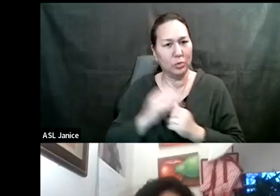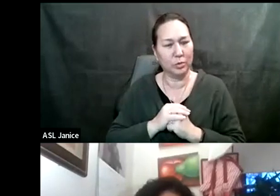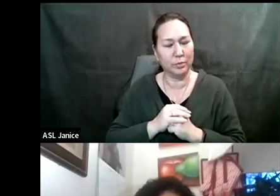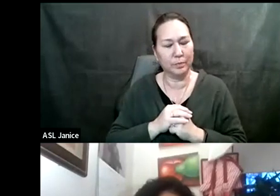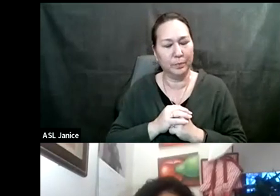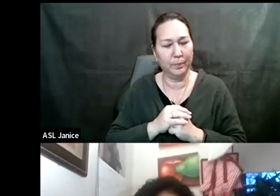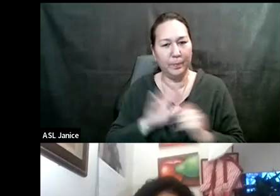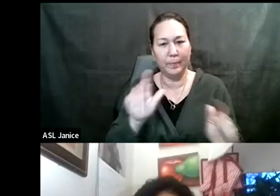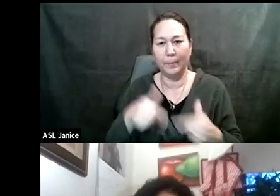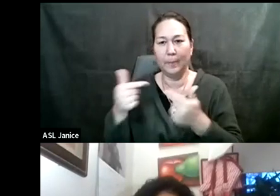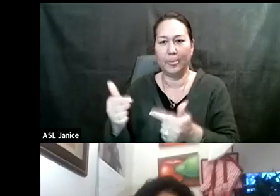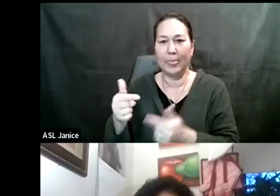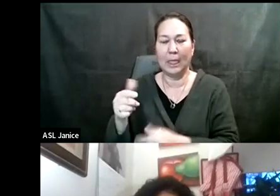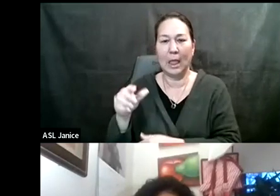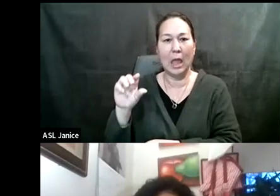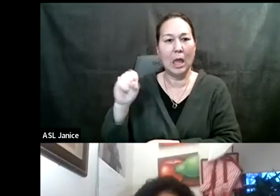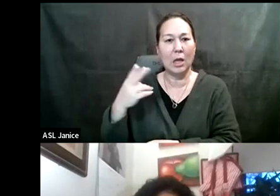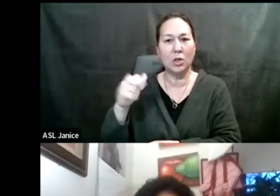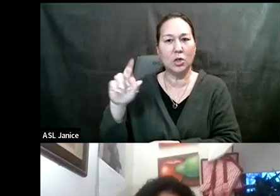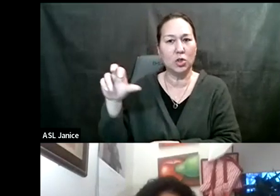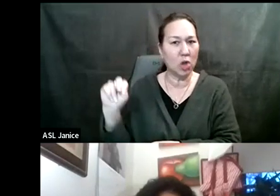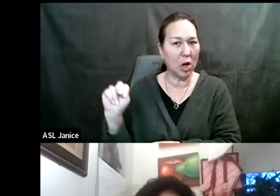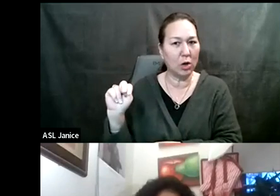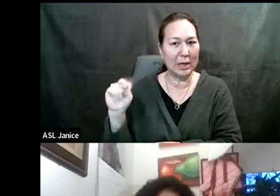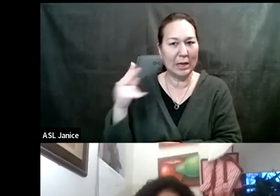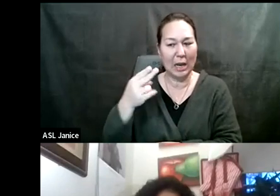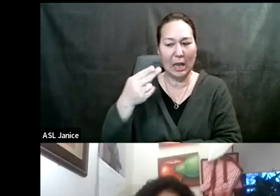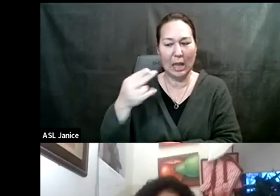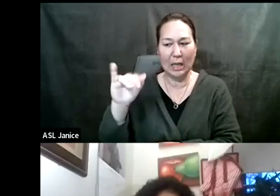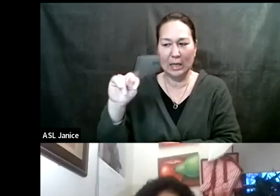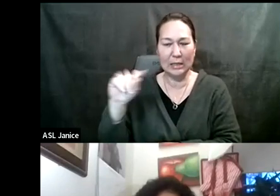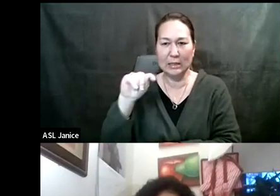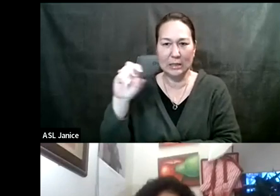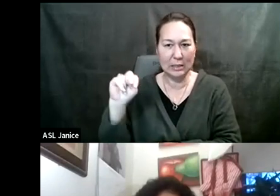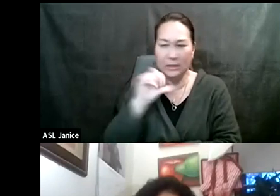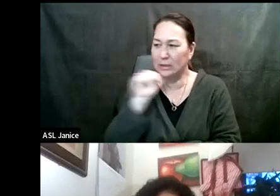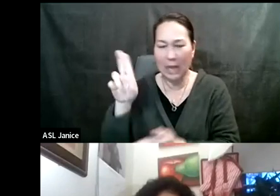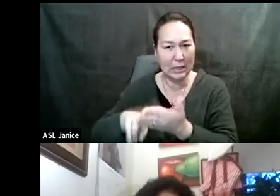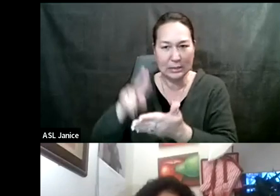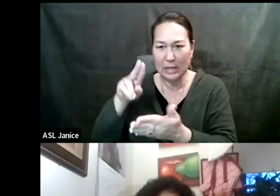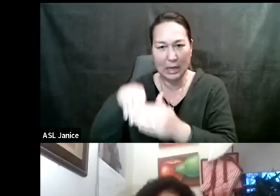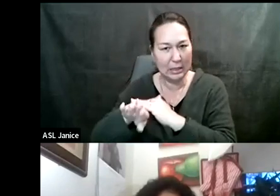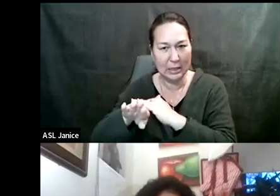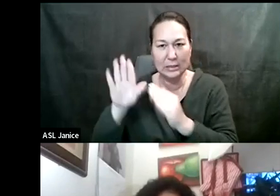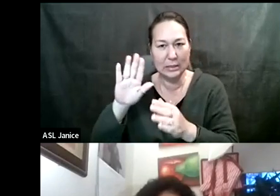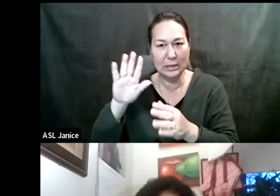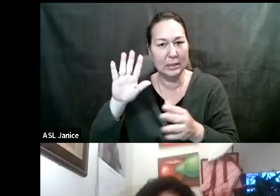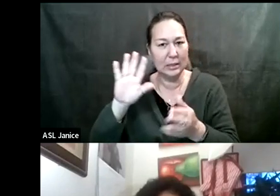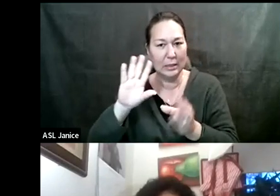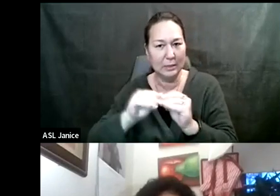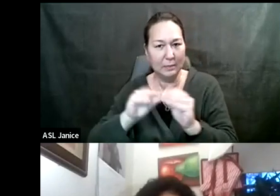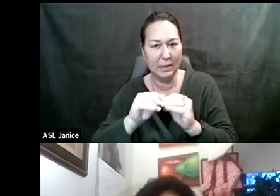Sharon Hinton is not signed into the meeting so our next speaker will be yamaris Matthias followed by Maria